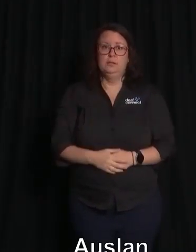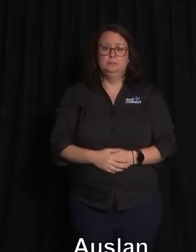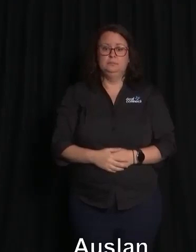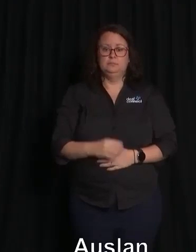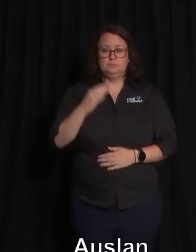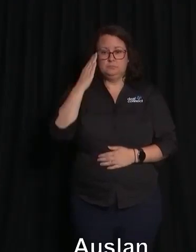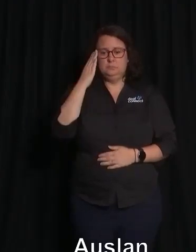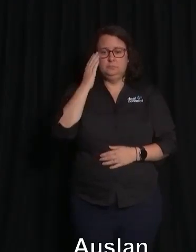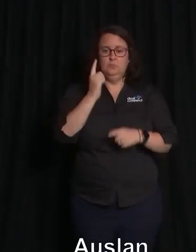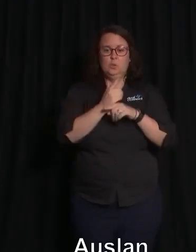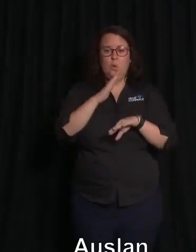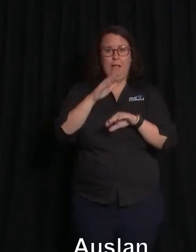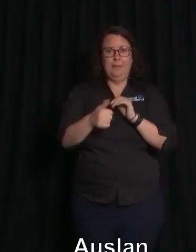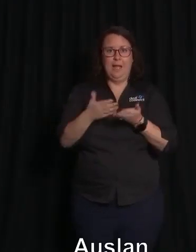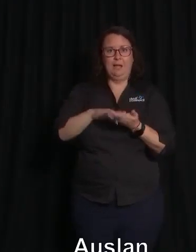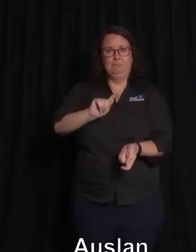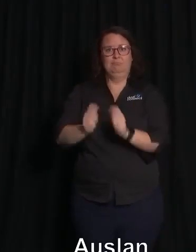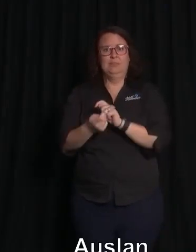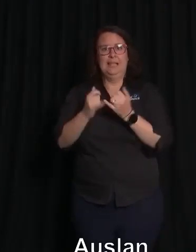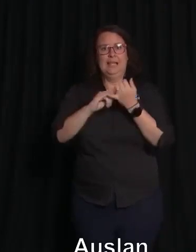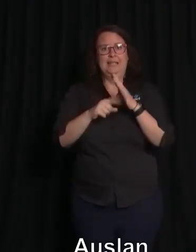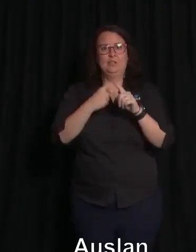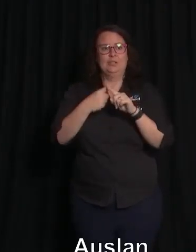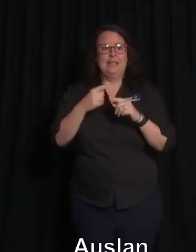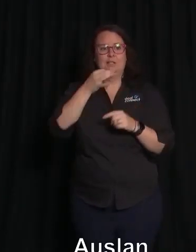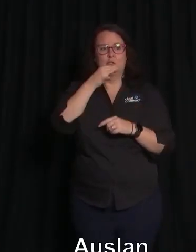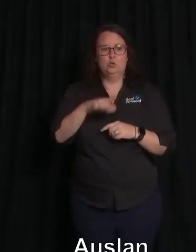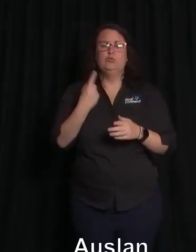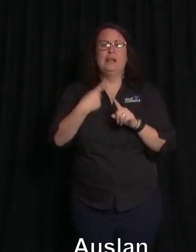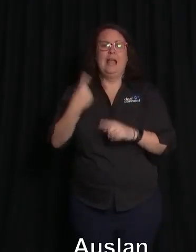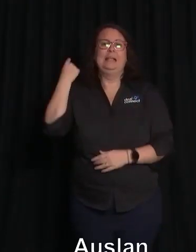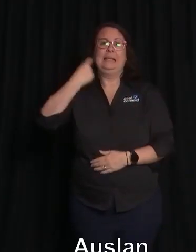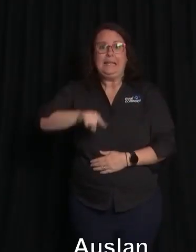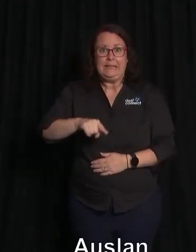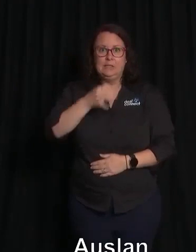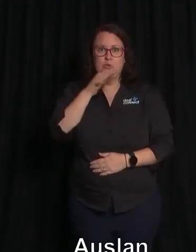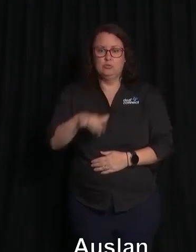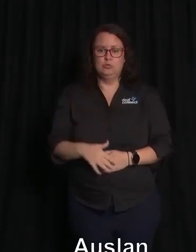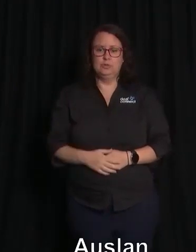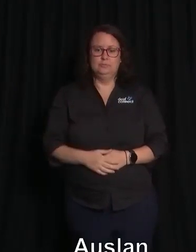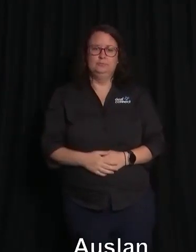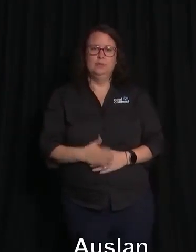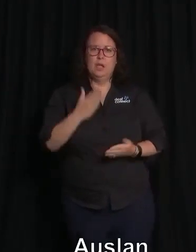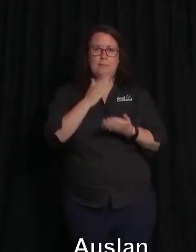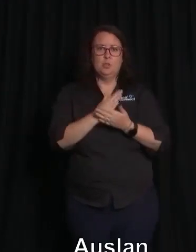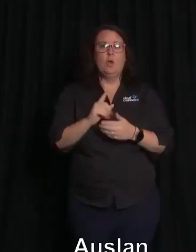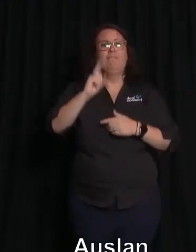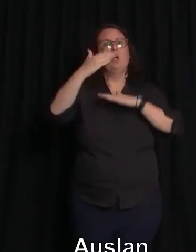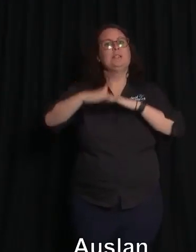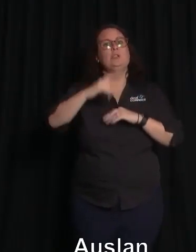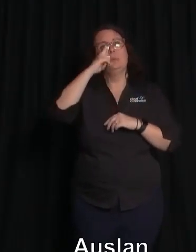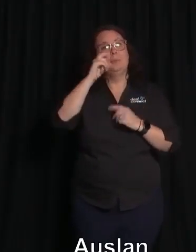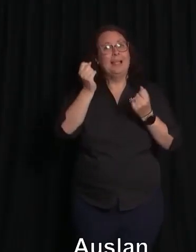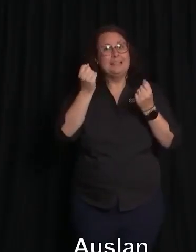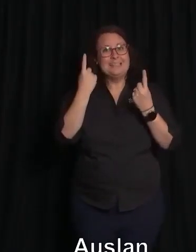of intersex children. So within certain societies, we don't have children, and I'm sure many First Nation people will understand that